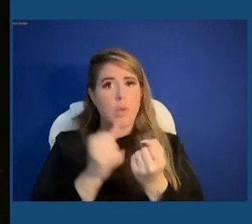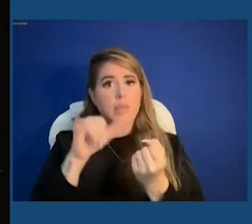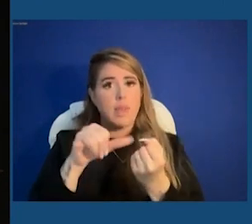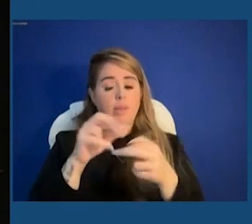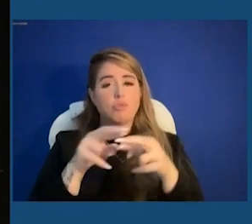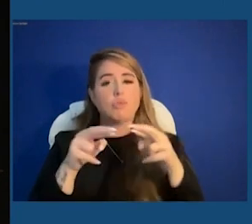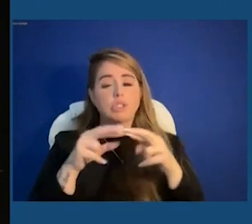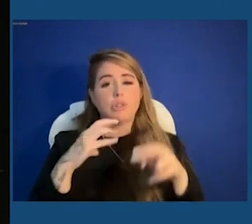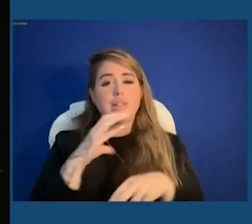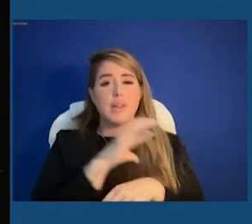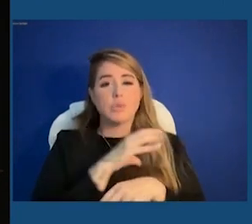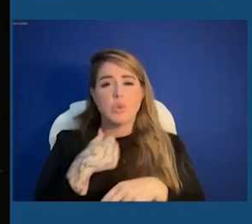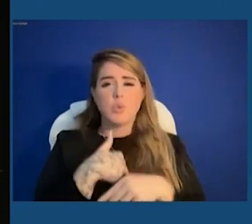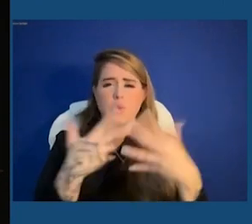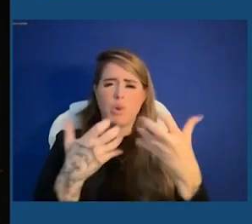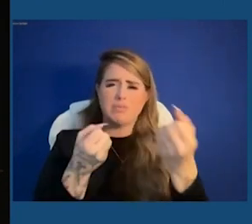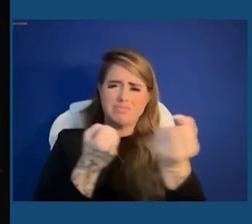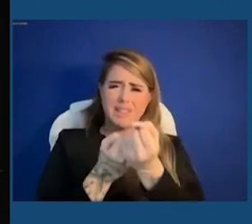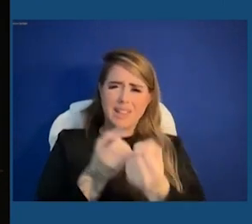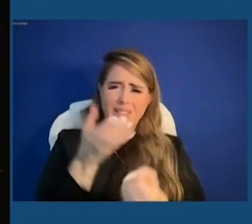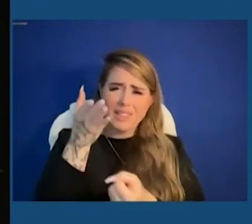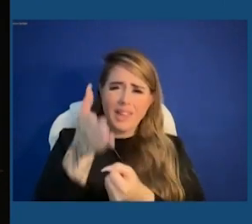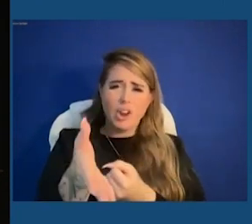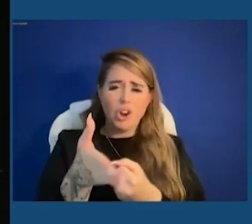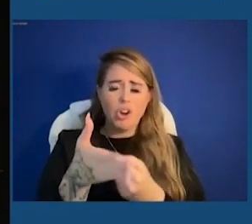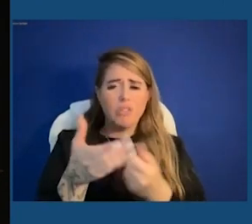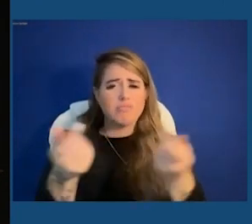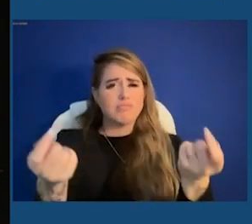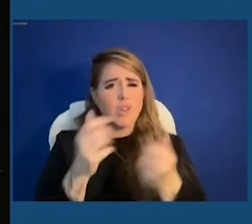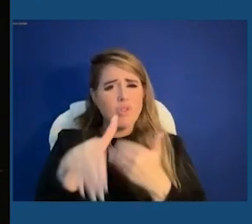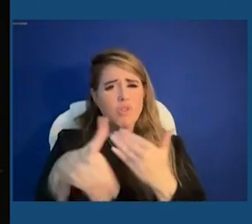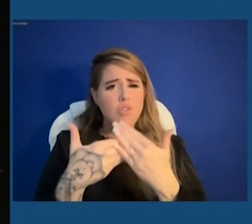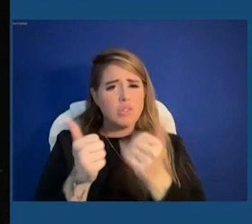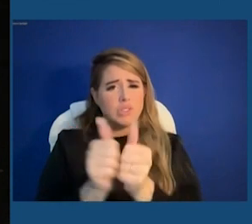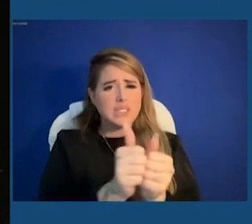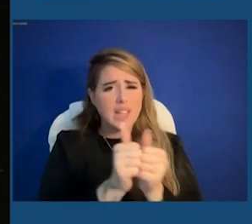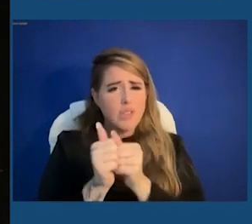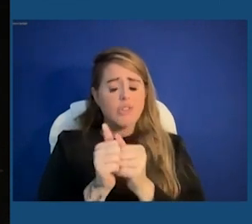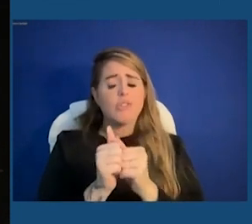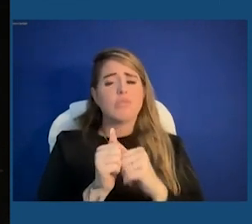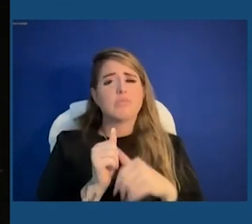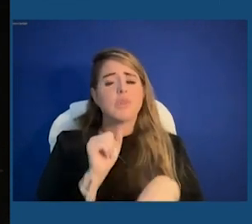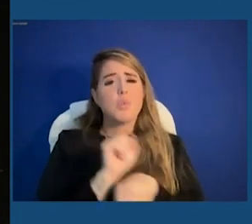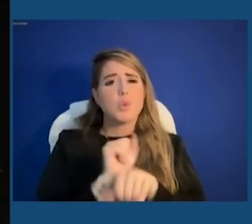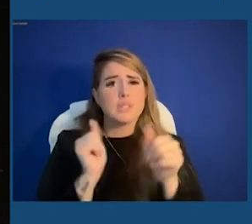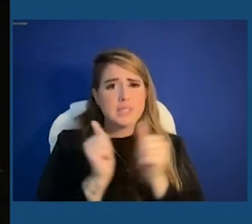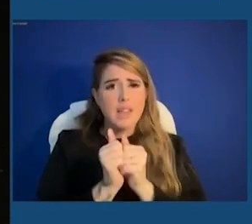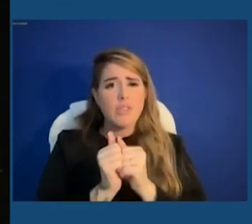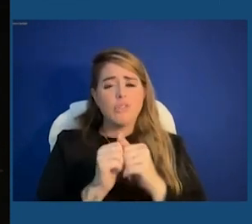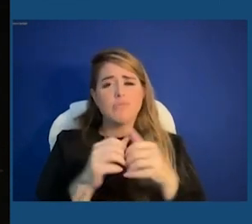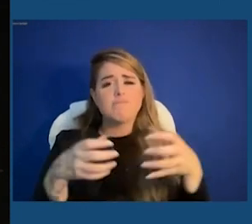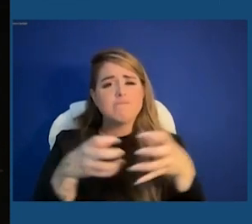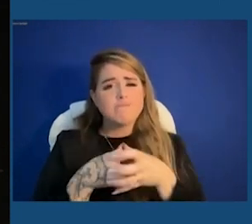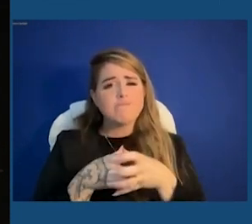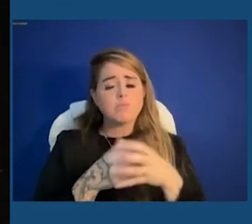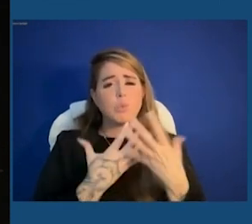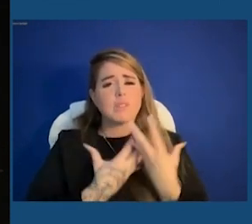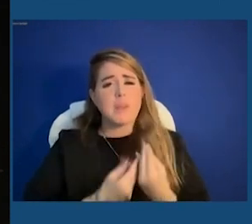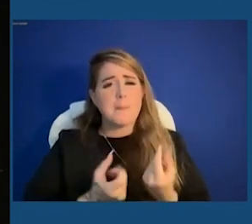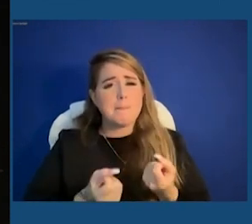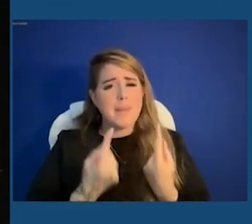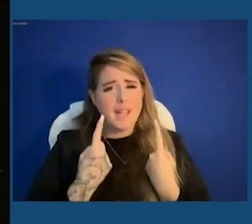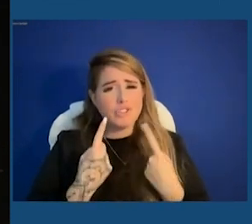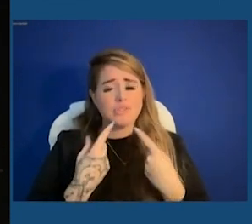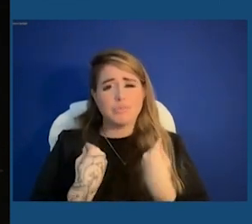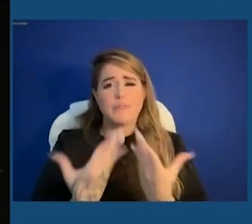council is to be there to bring everyone together, to convene, to gather compassionately, and to give support so that